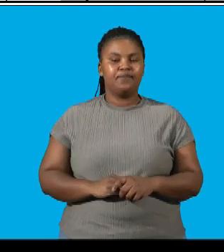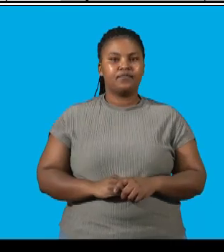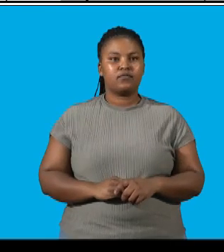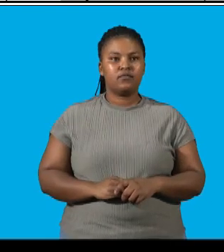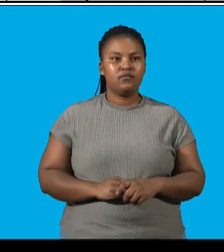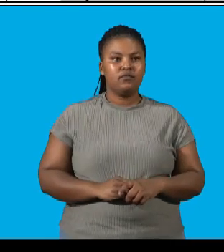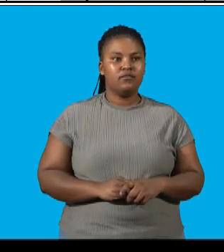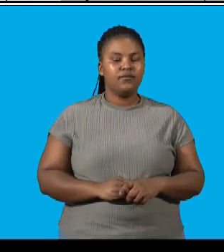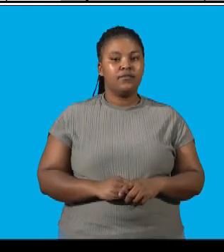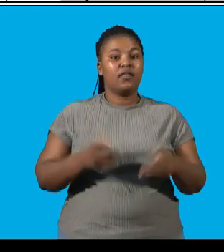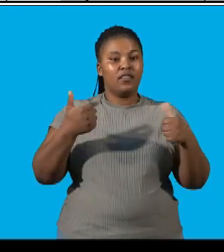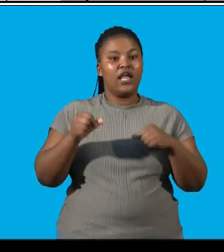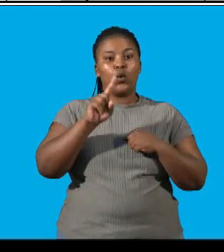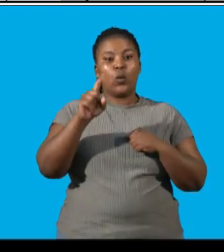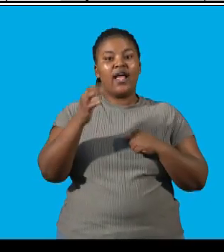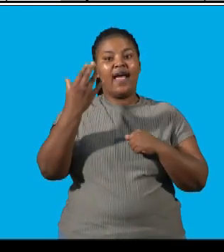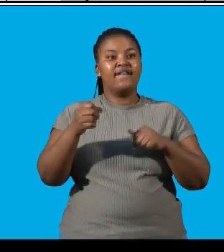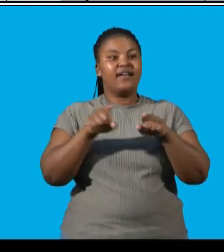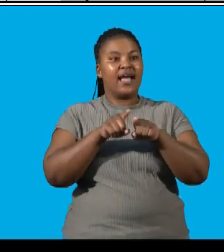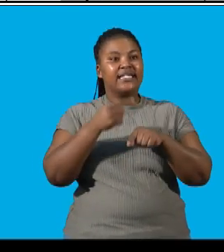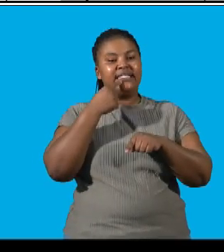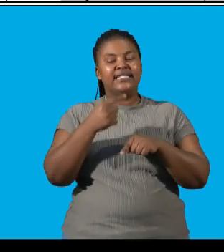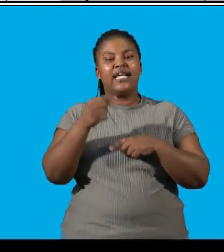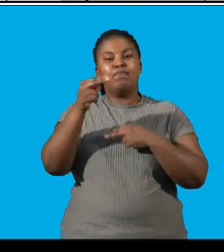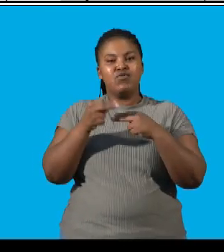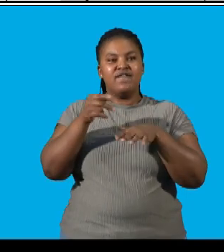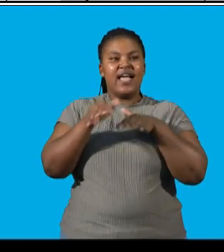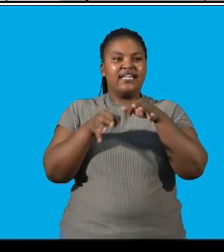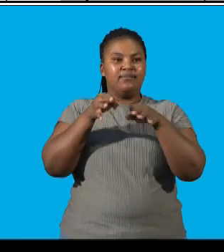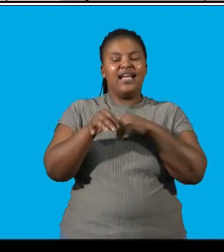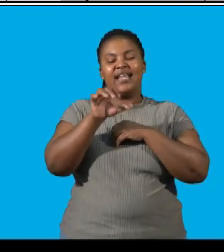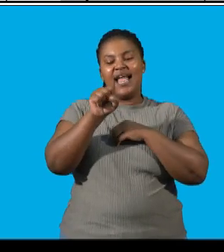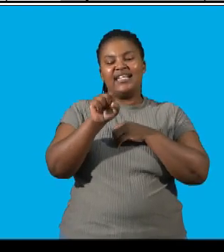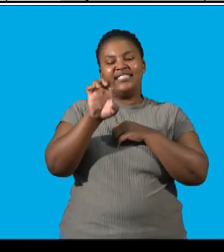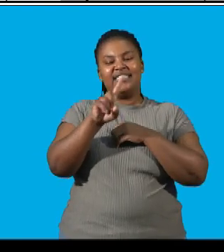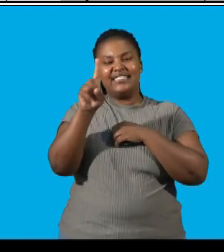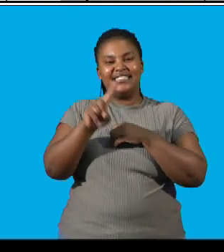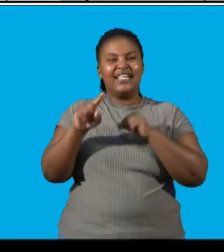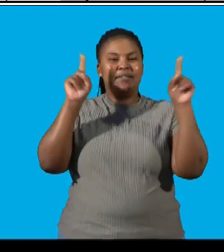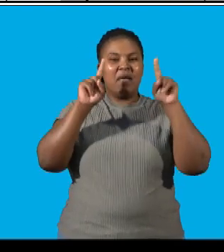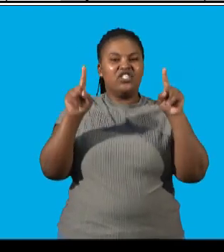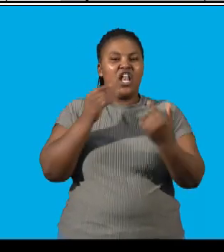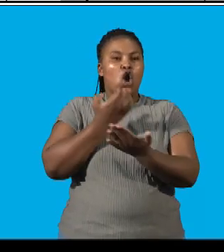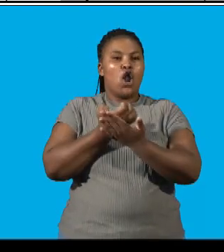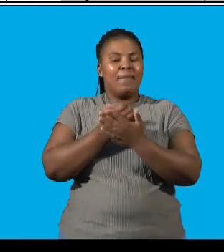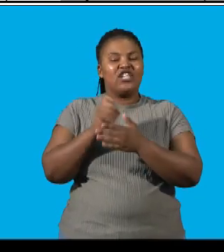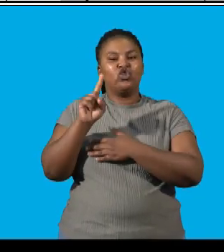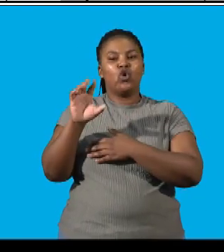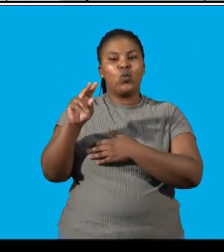Then we have another question which says, briefly describe the term special economic zone.